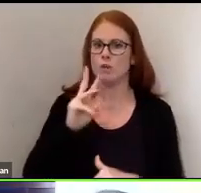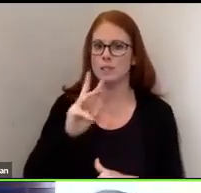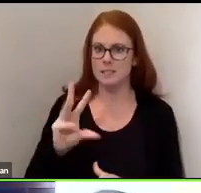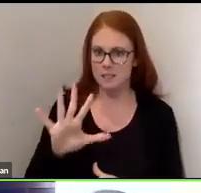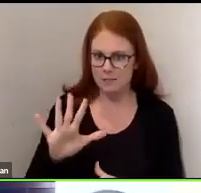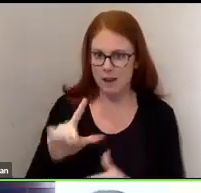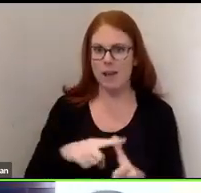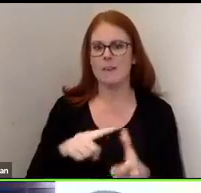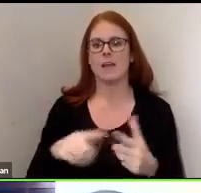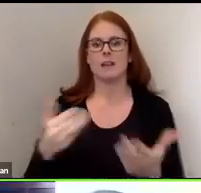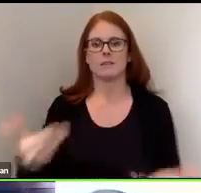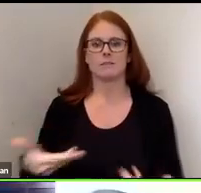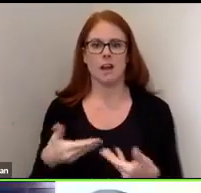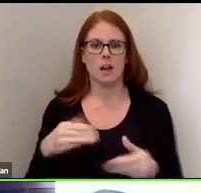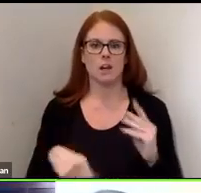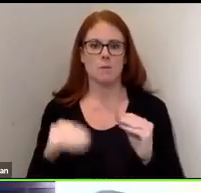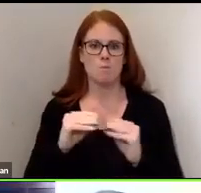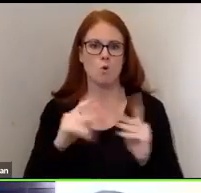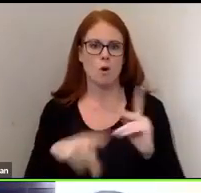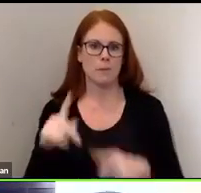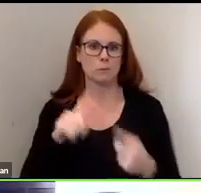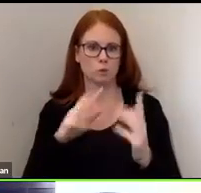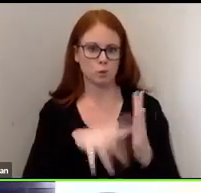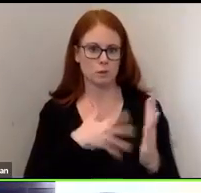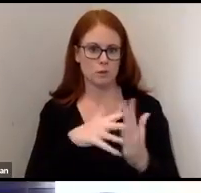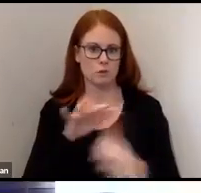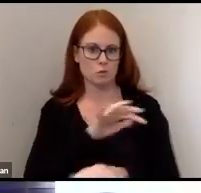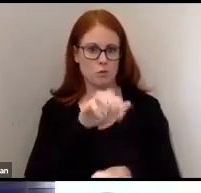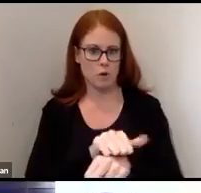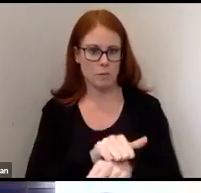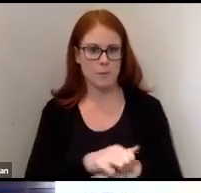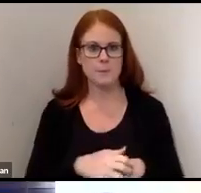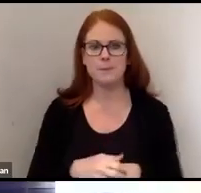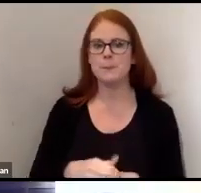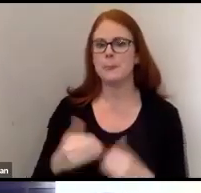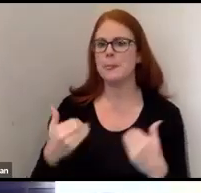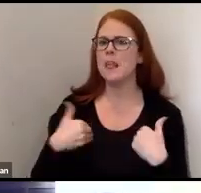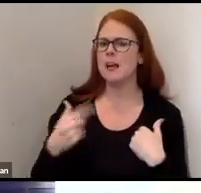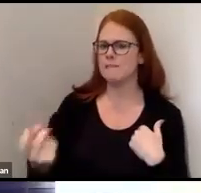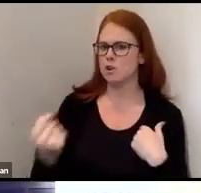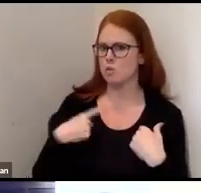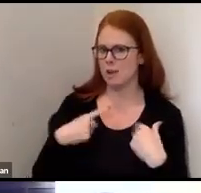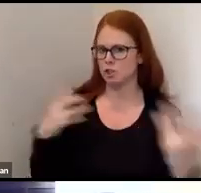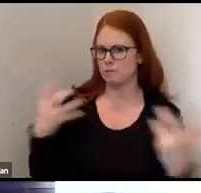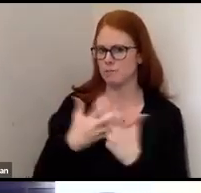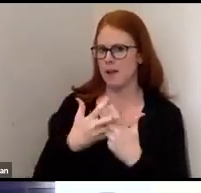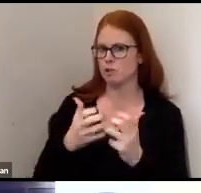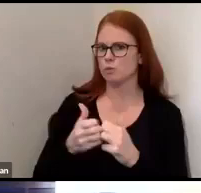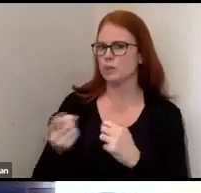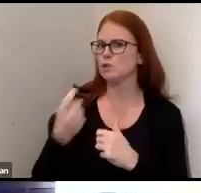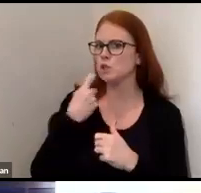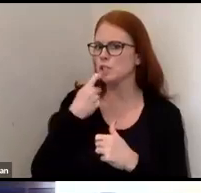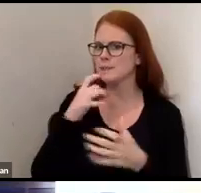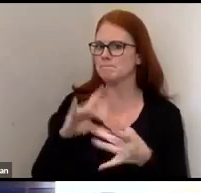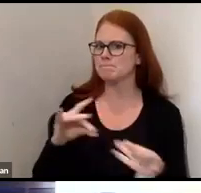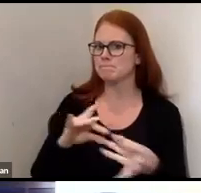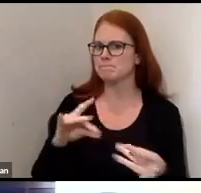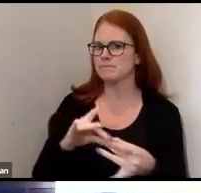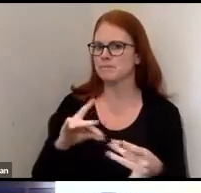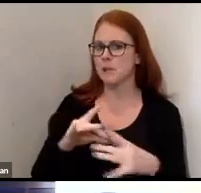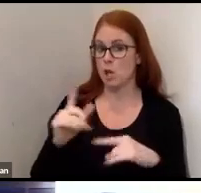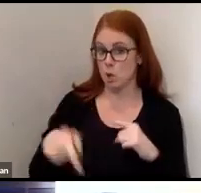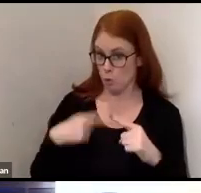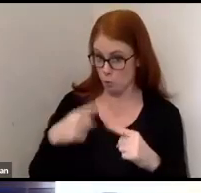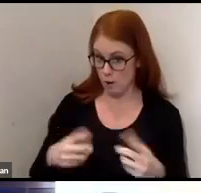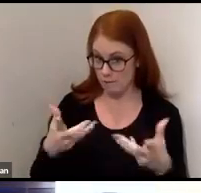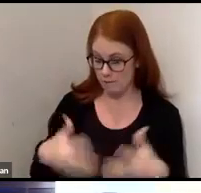more individuals to schedule appointments. So we had a question that kind of fits in right with what you were just saying. So once you are